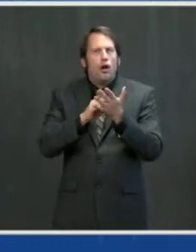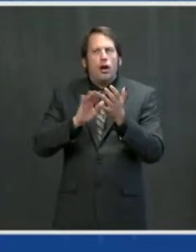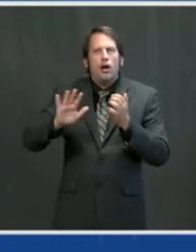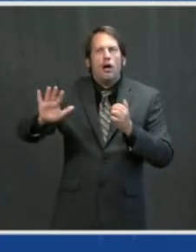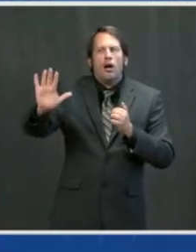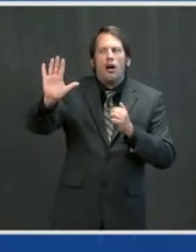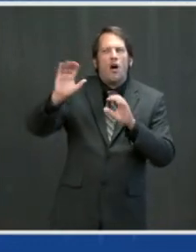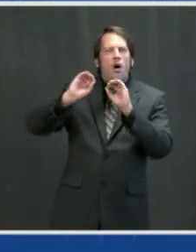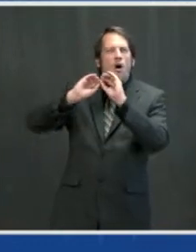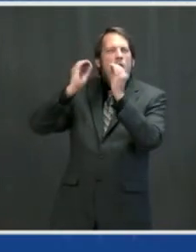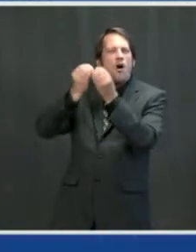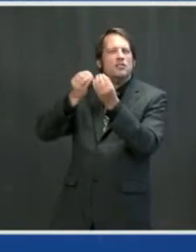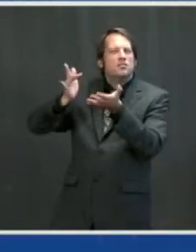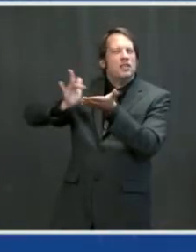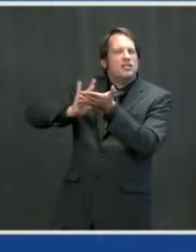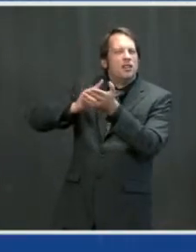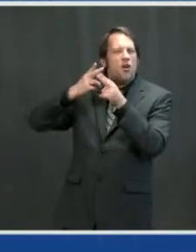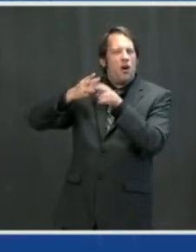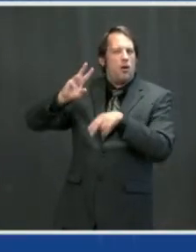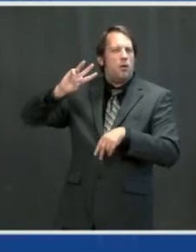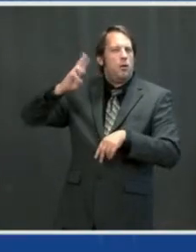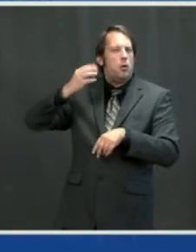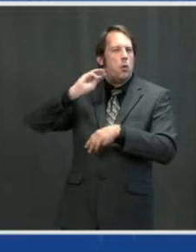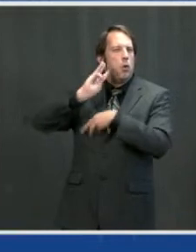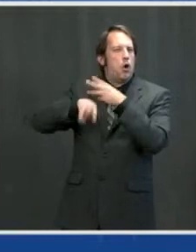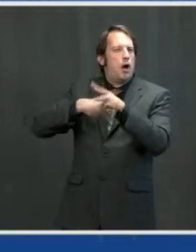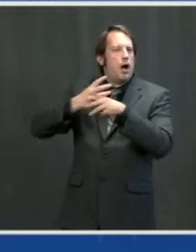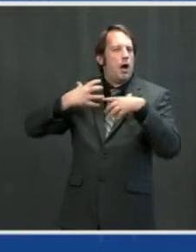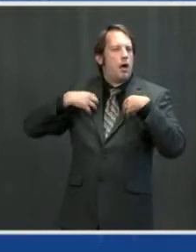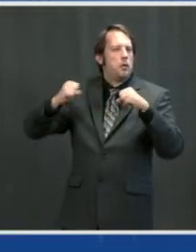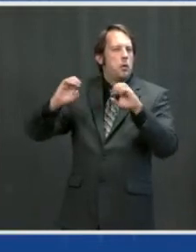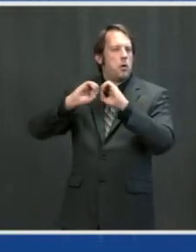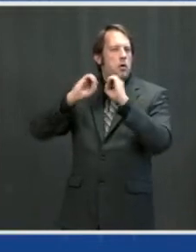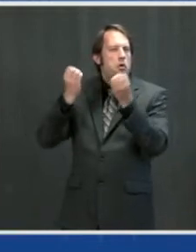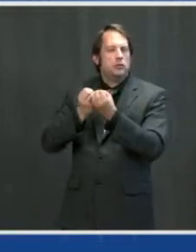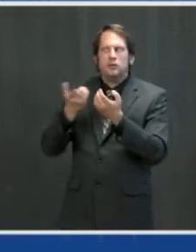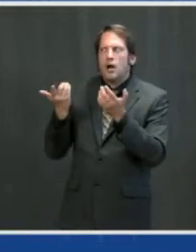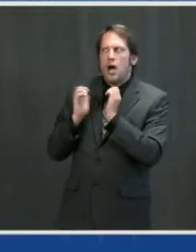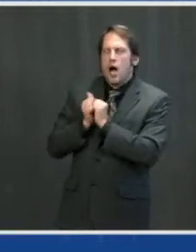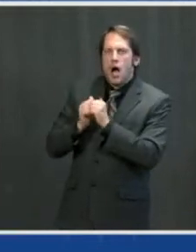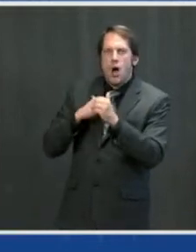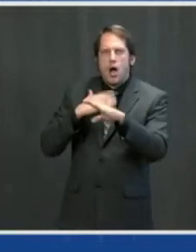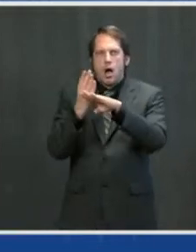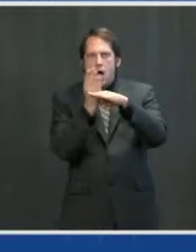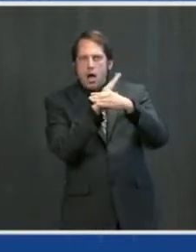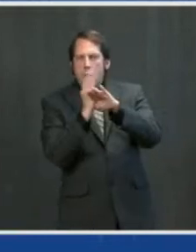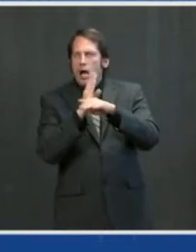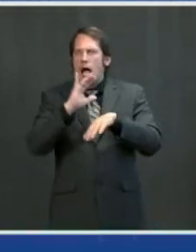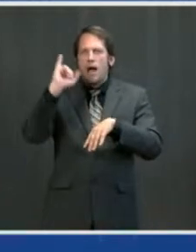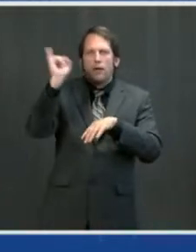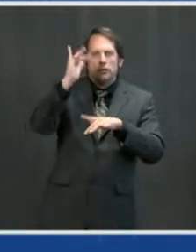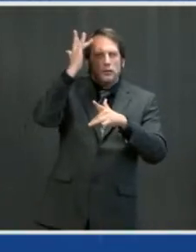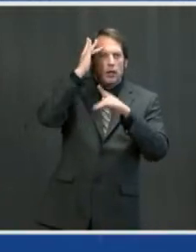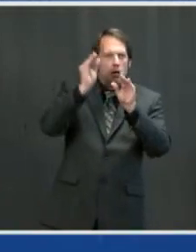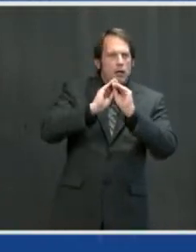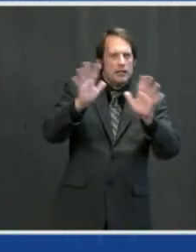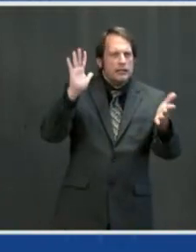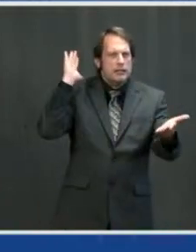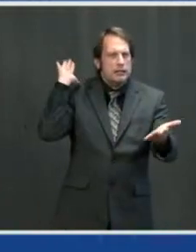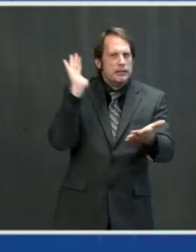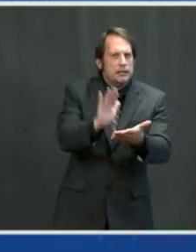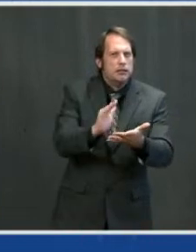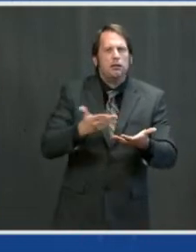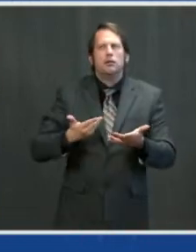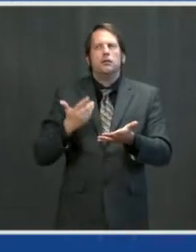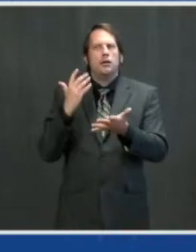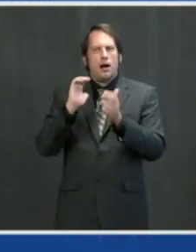contain infection and to realize safe and secure games from scientific and objective perspectives. We will